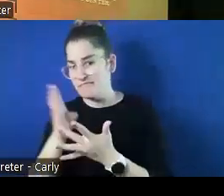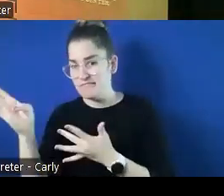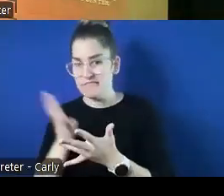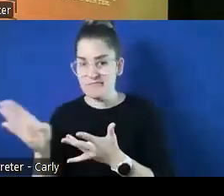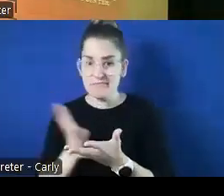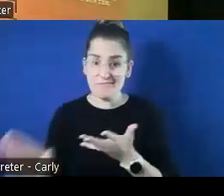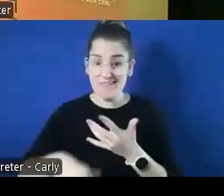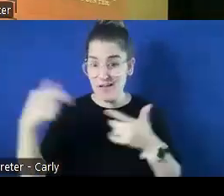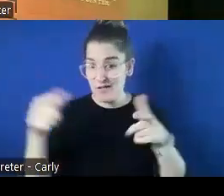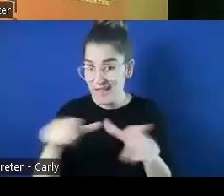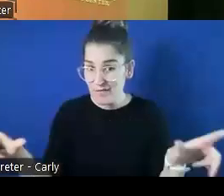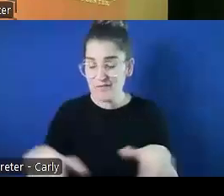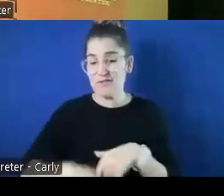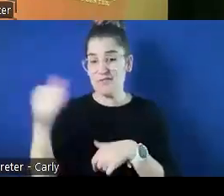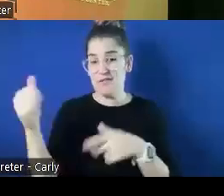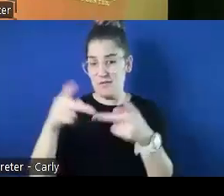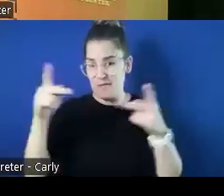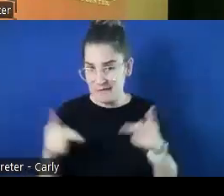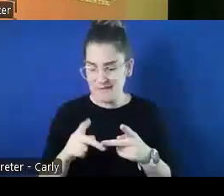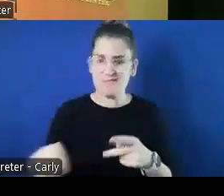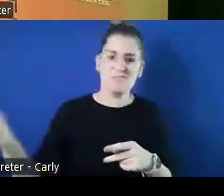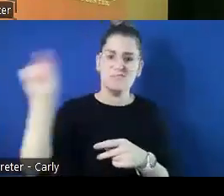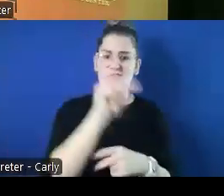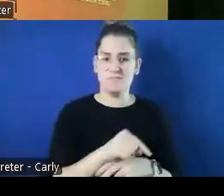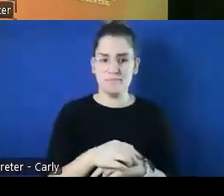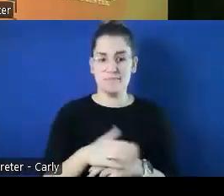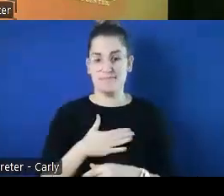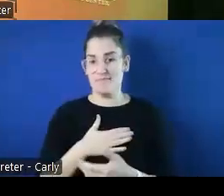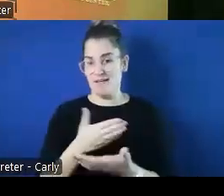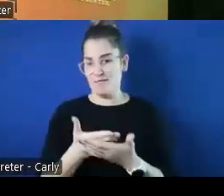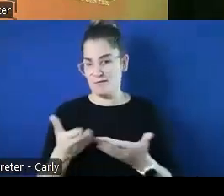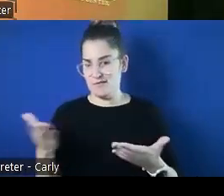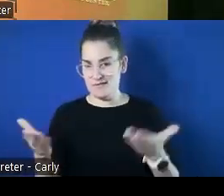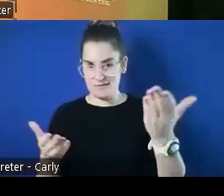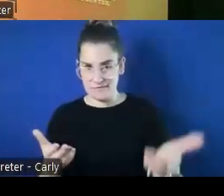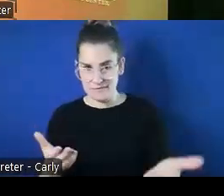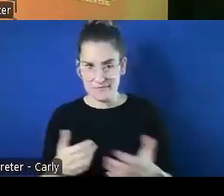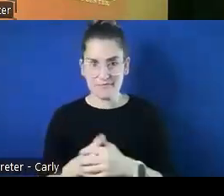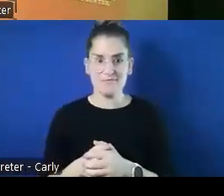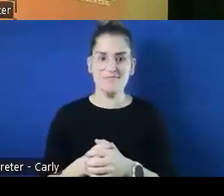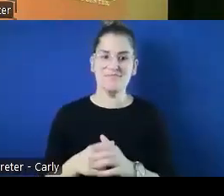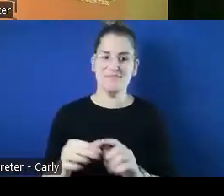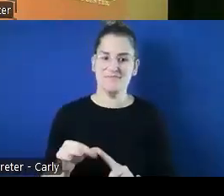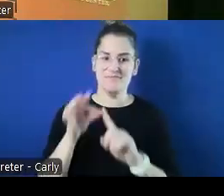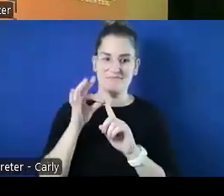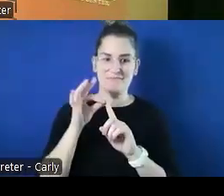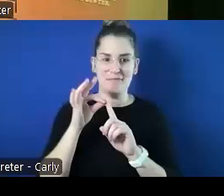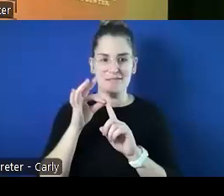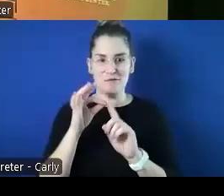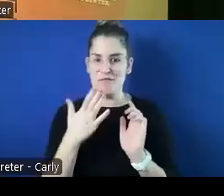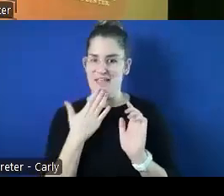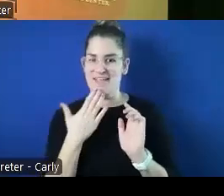other languages, and at other institutions. Here are my resources, and I would like to give special thanks to everyone involved in this